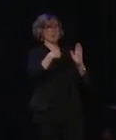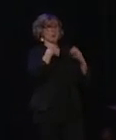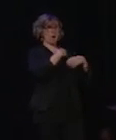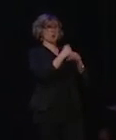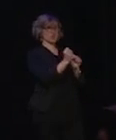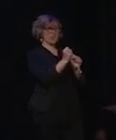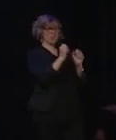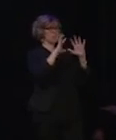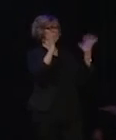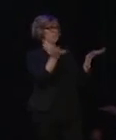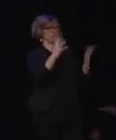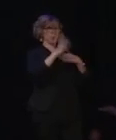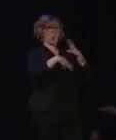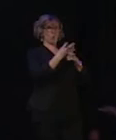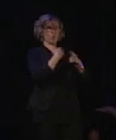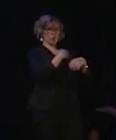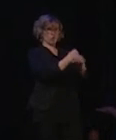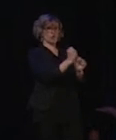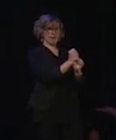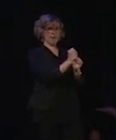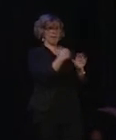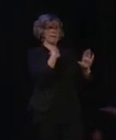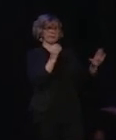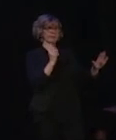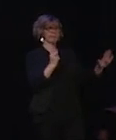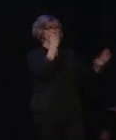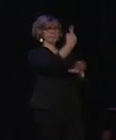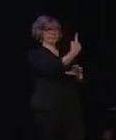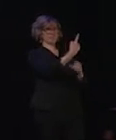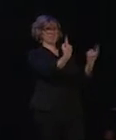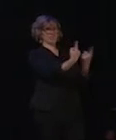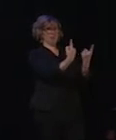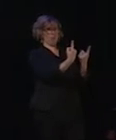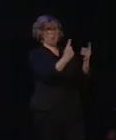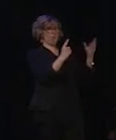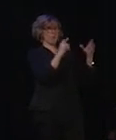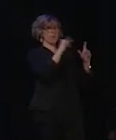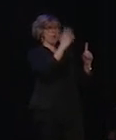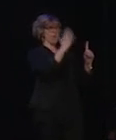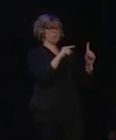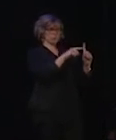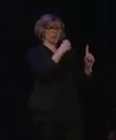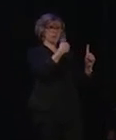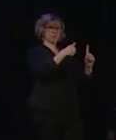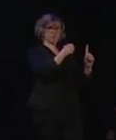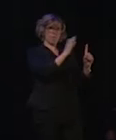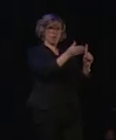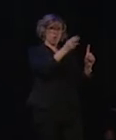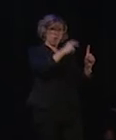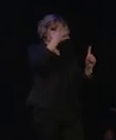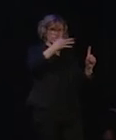this world. I put someone in it. And then that person has agency,